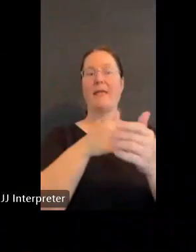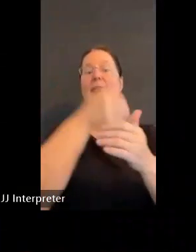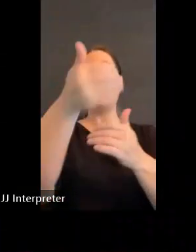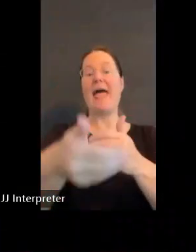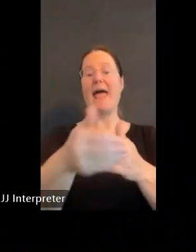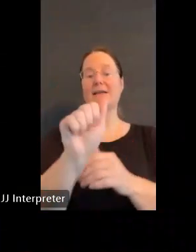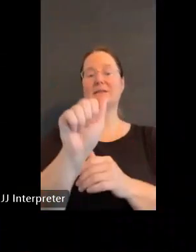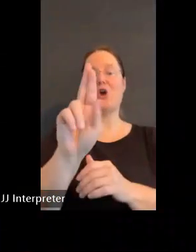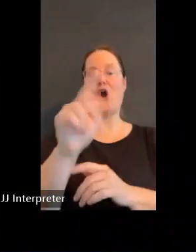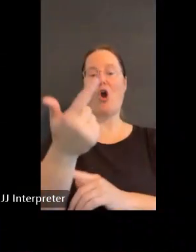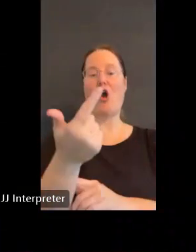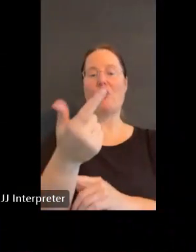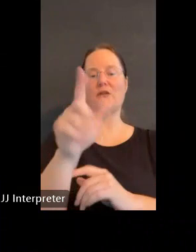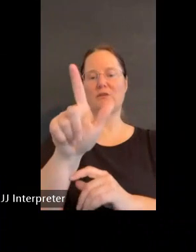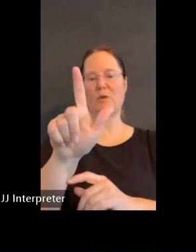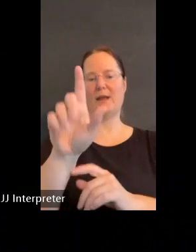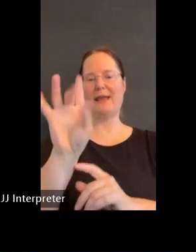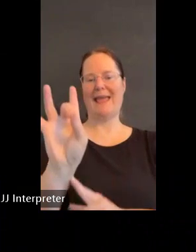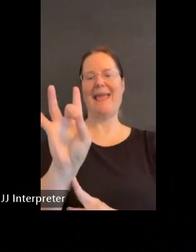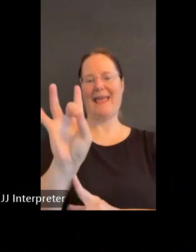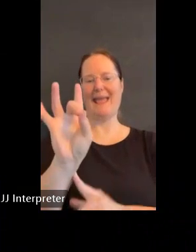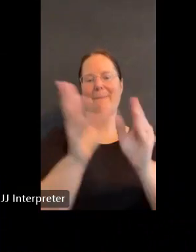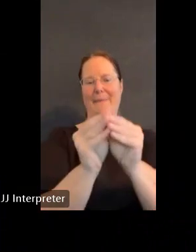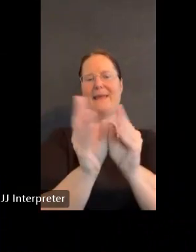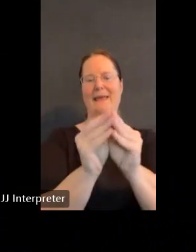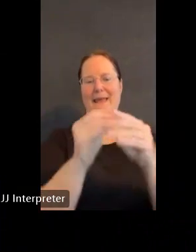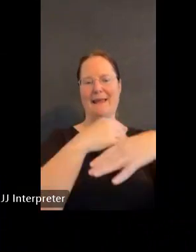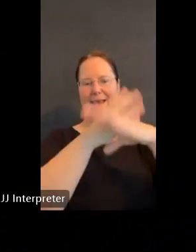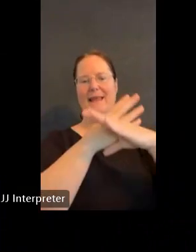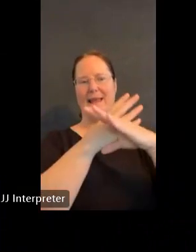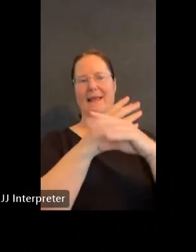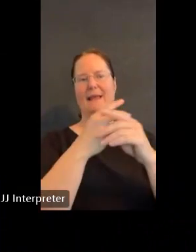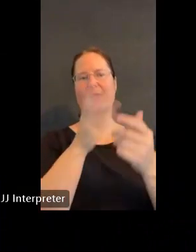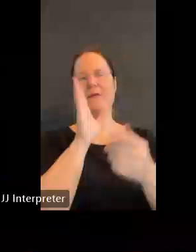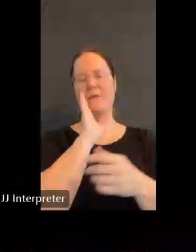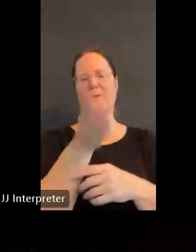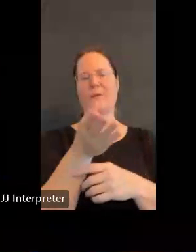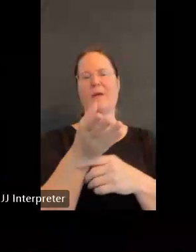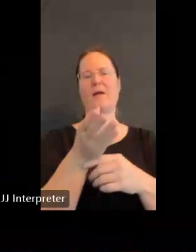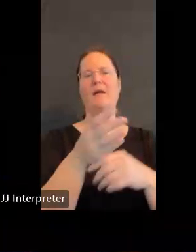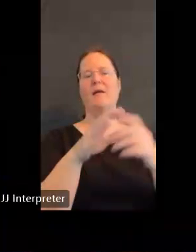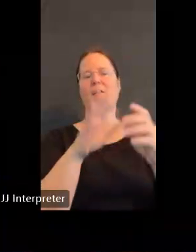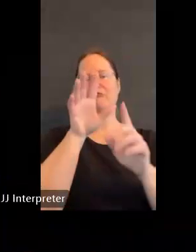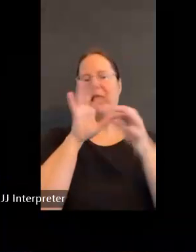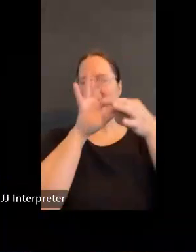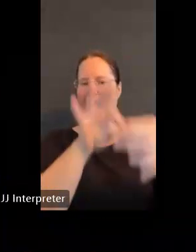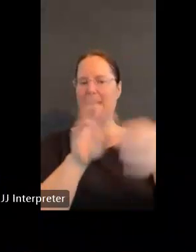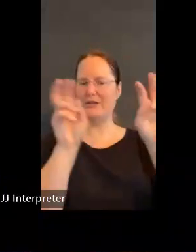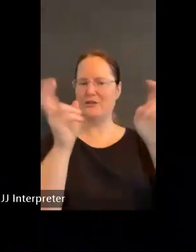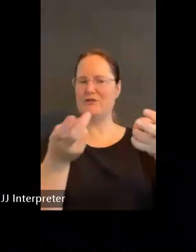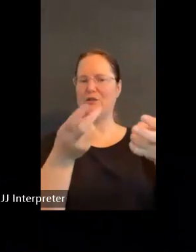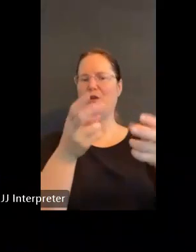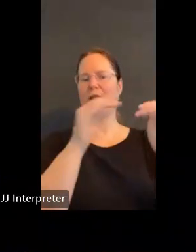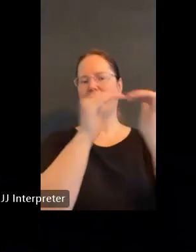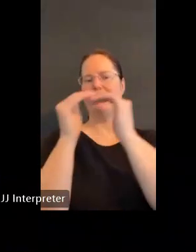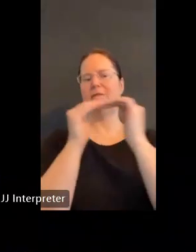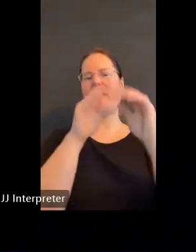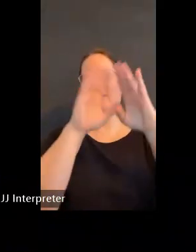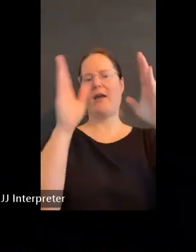28th. And that one is going to be around fair housing and individuals with criminal records.